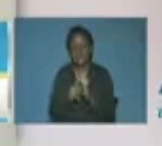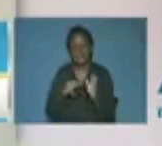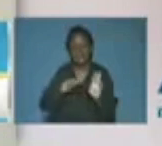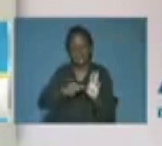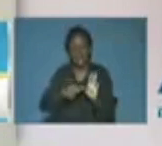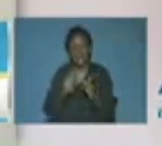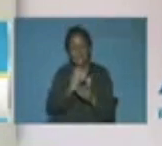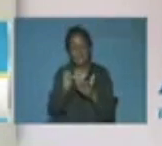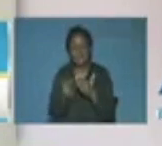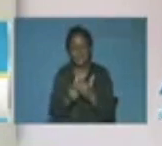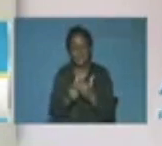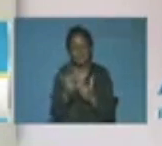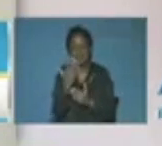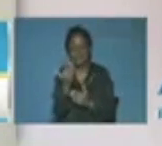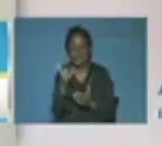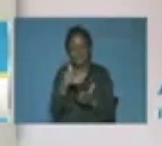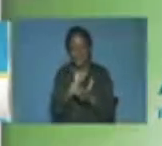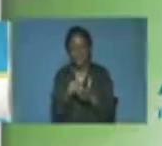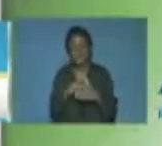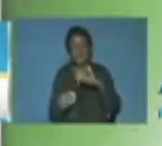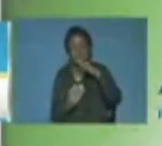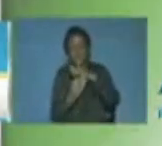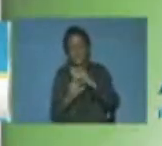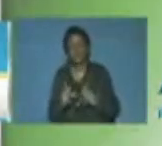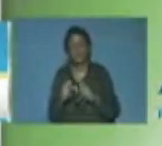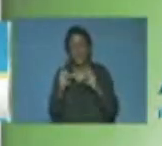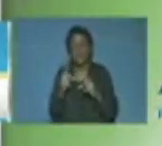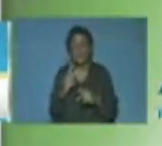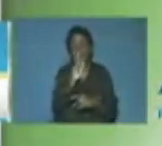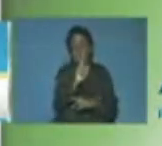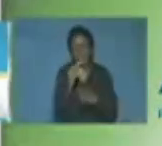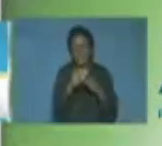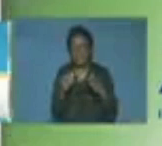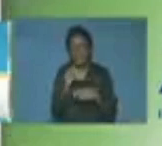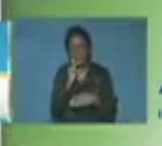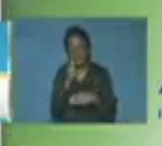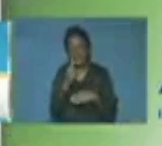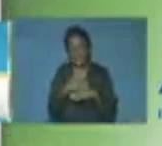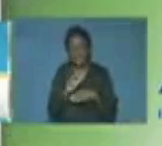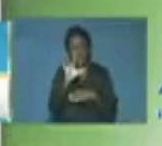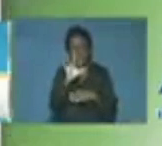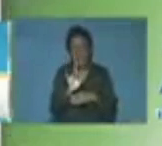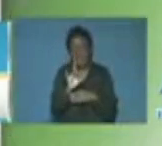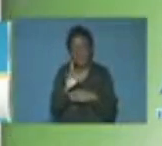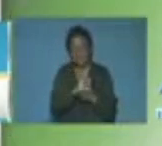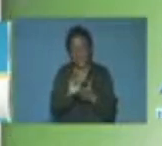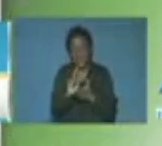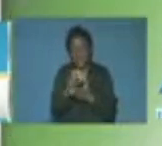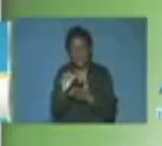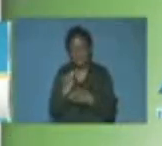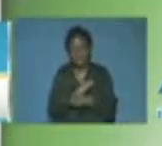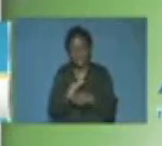of $15,000 after 8 weeks of small business training that culminated with a pitch competition. Second and third